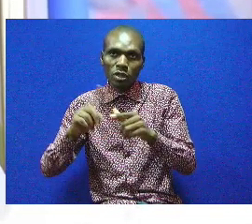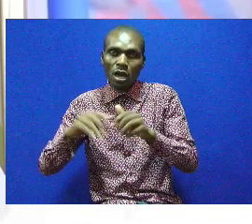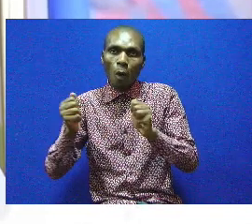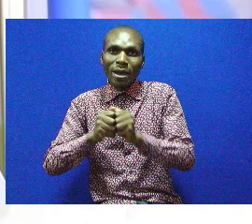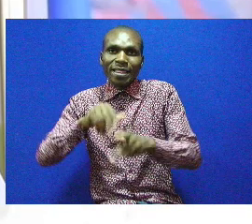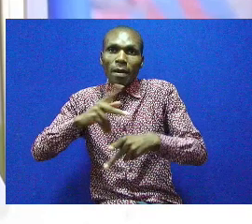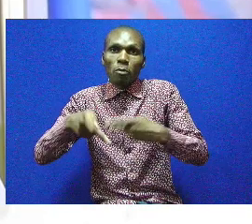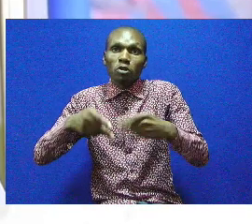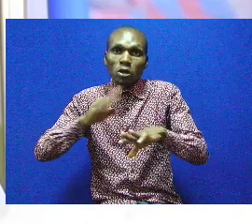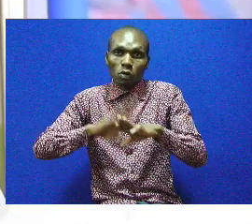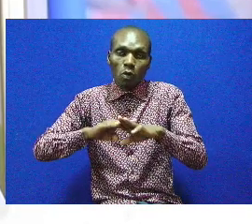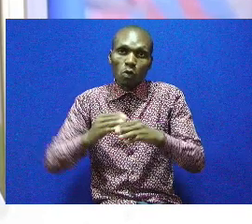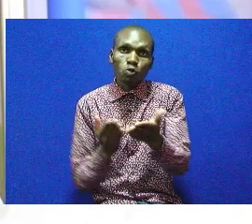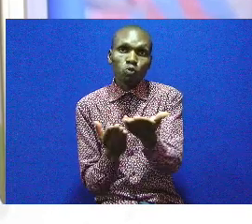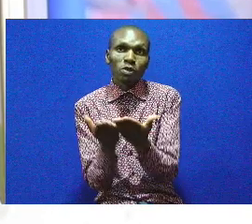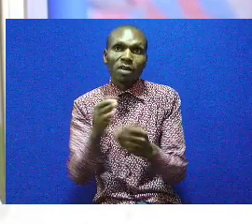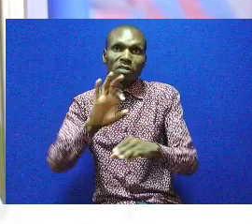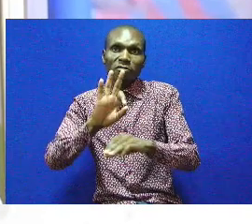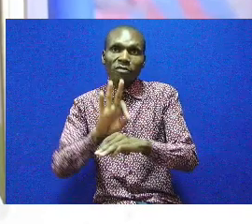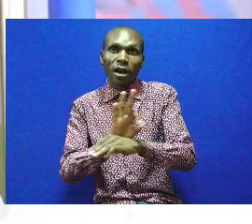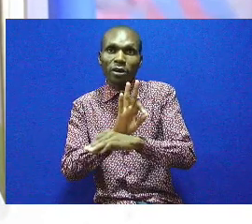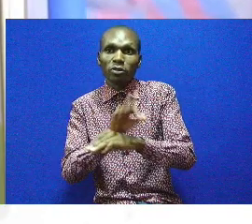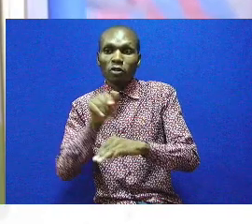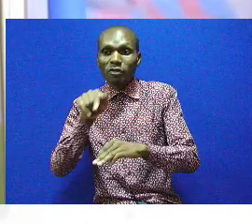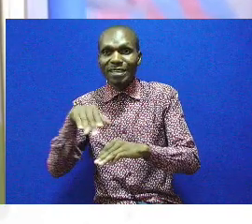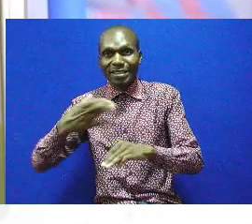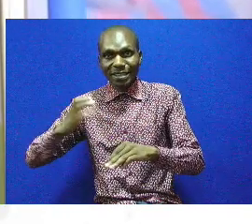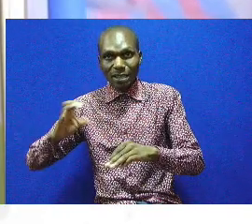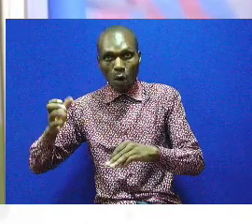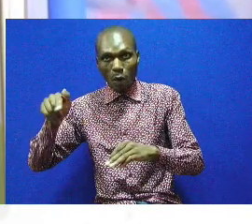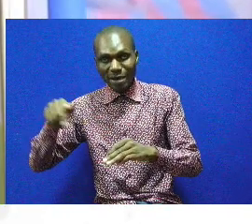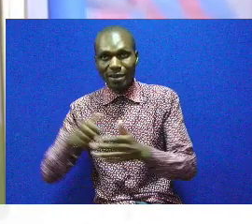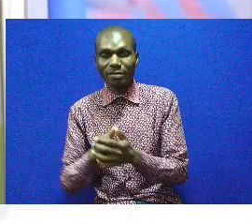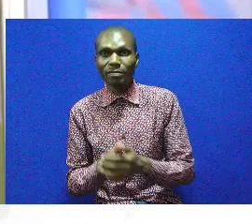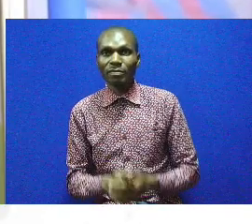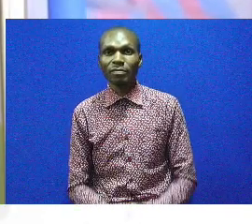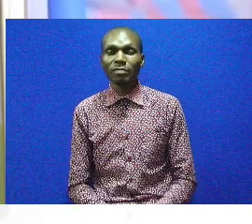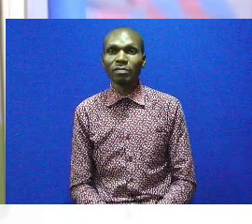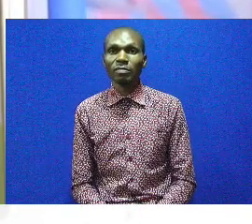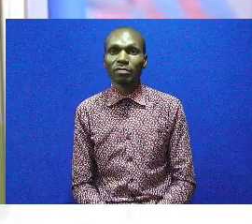process to run the affairs of Ogembo Municipality. This